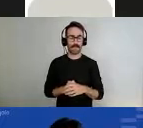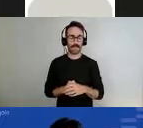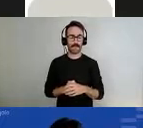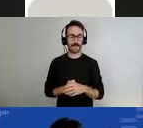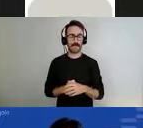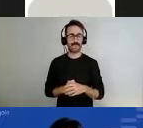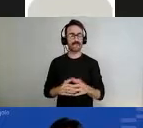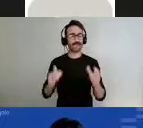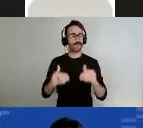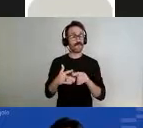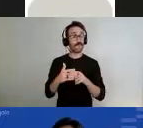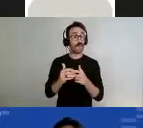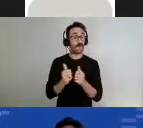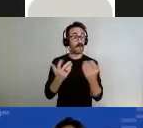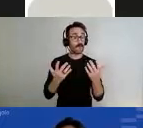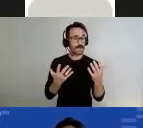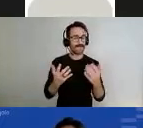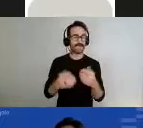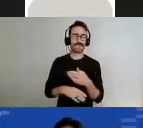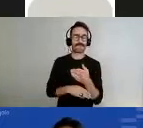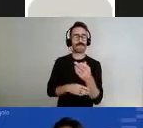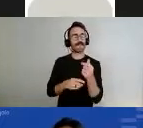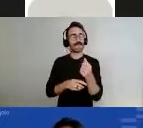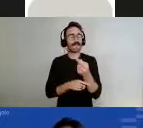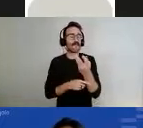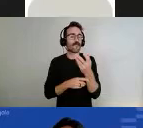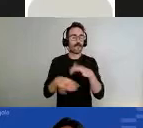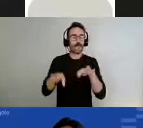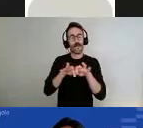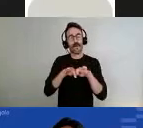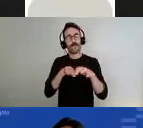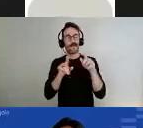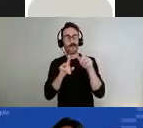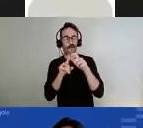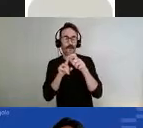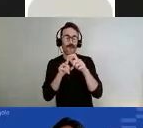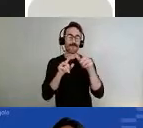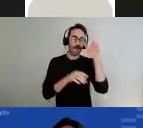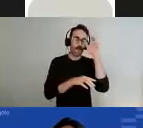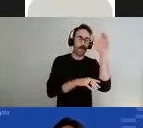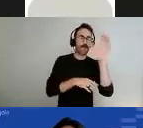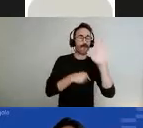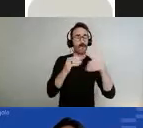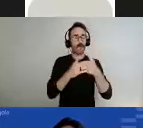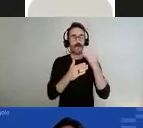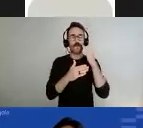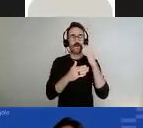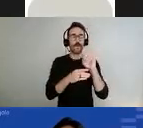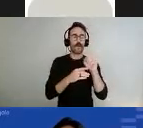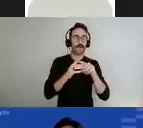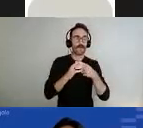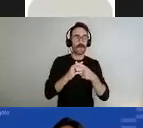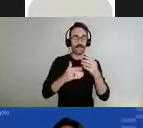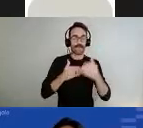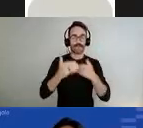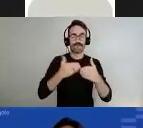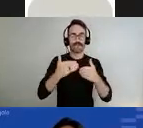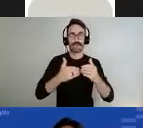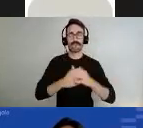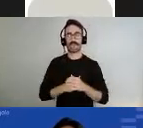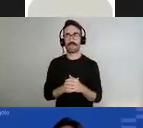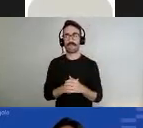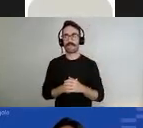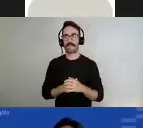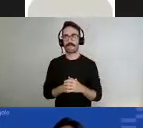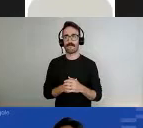So to start us off, a few key terms and concepts to make sure we're all working from a similar page. So